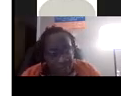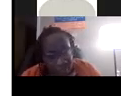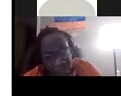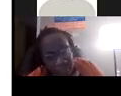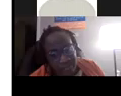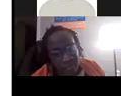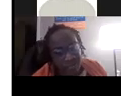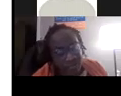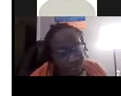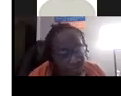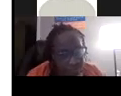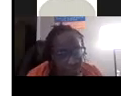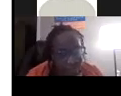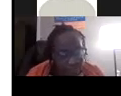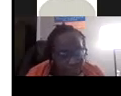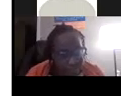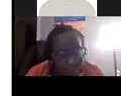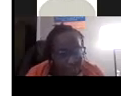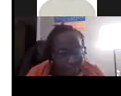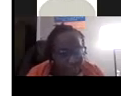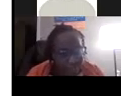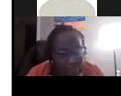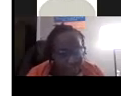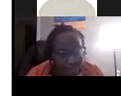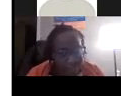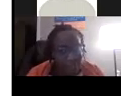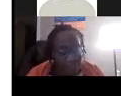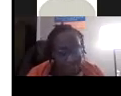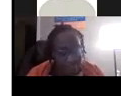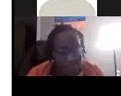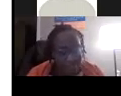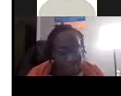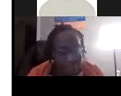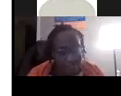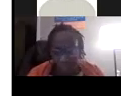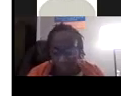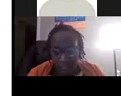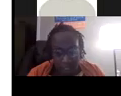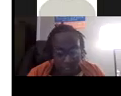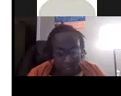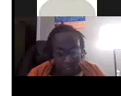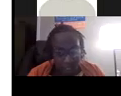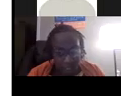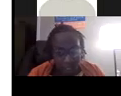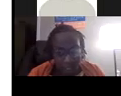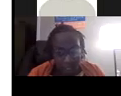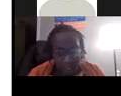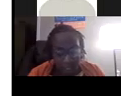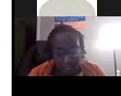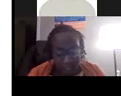sudden realization, is just gonna keep showing itself. I haven't even been able to watch the news, but today